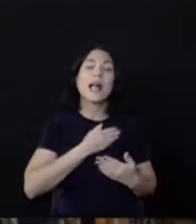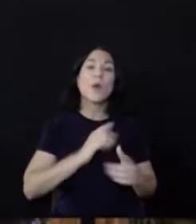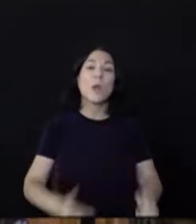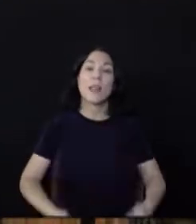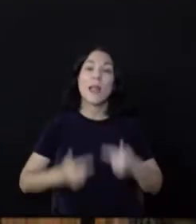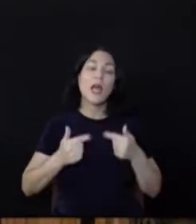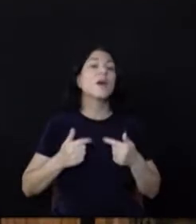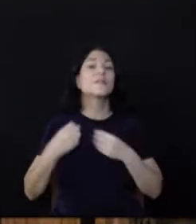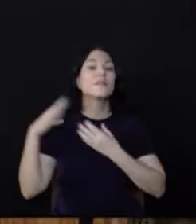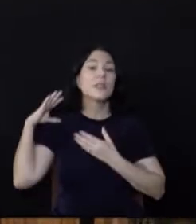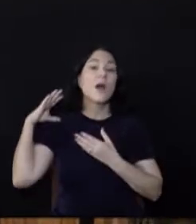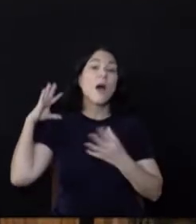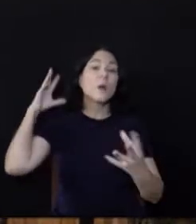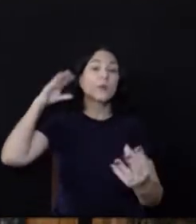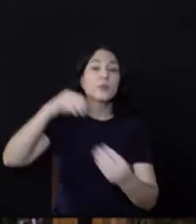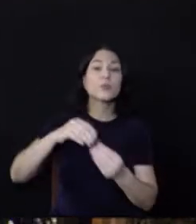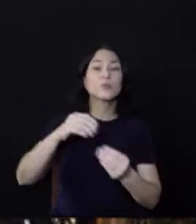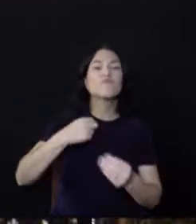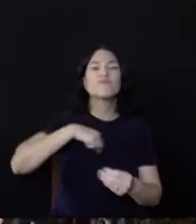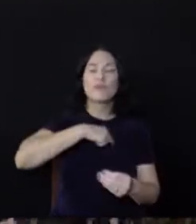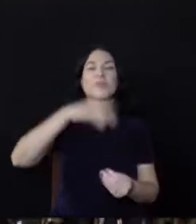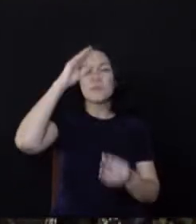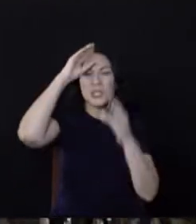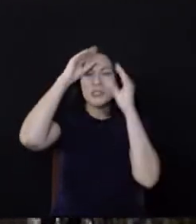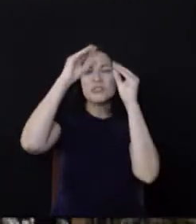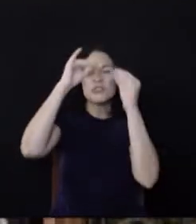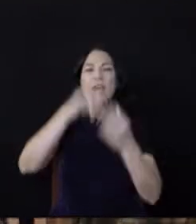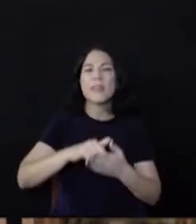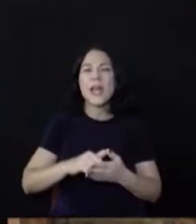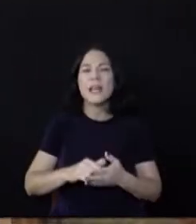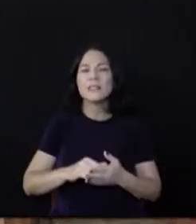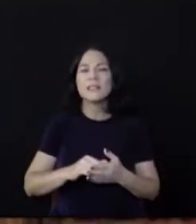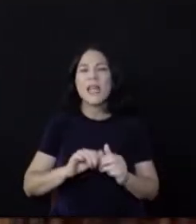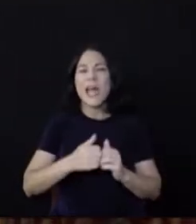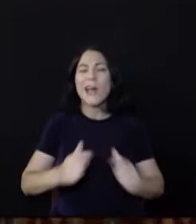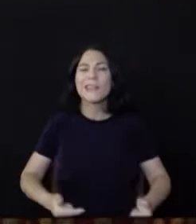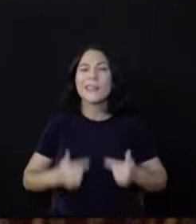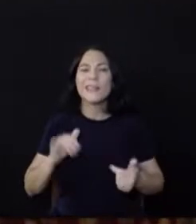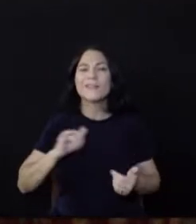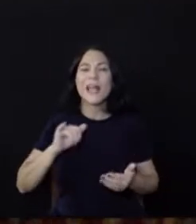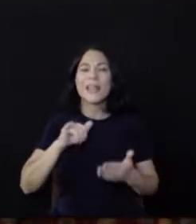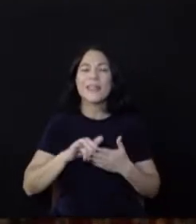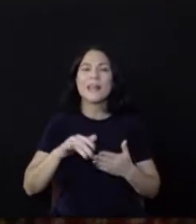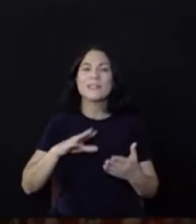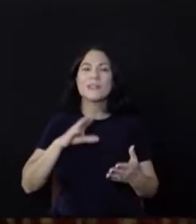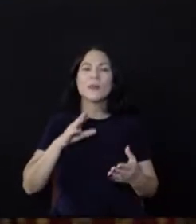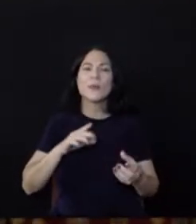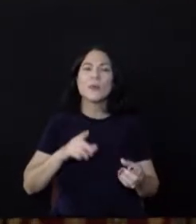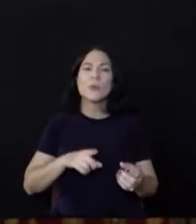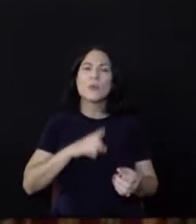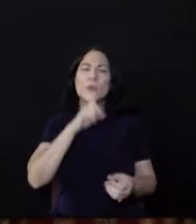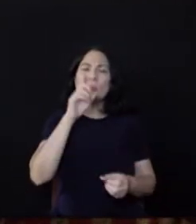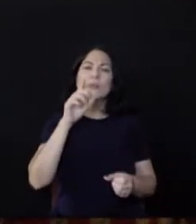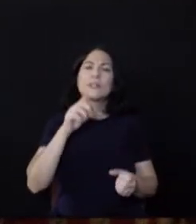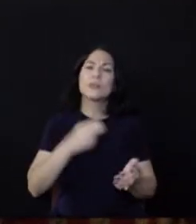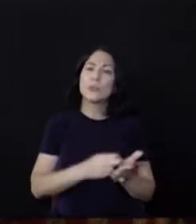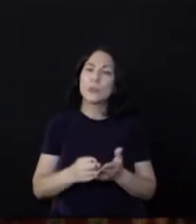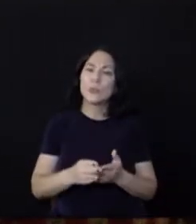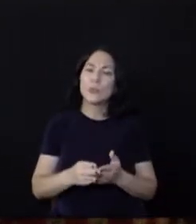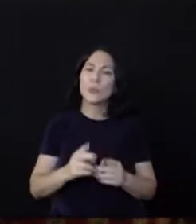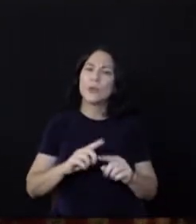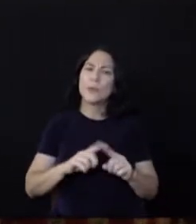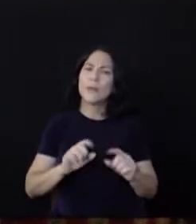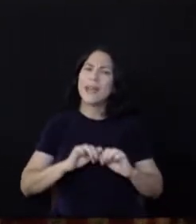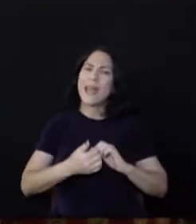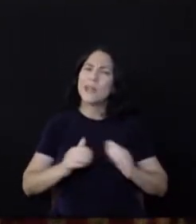as Christians, and yet what it means to live as if that is absolutely true can be something else entirely. But